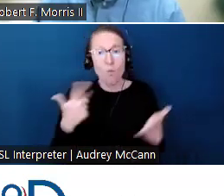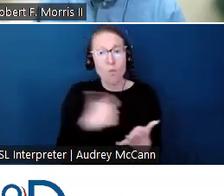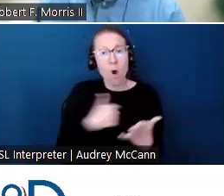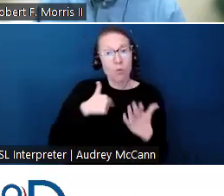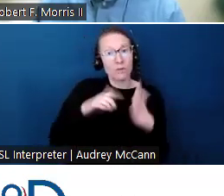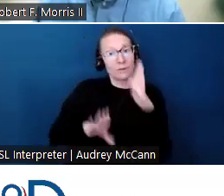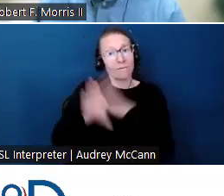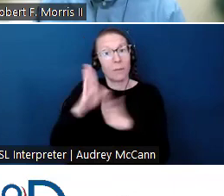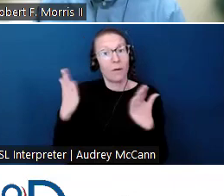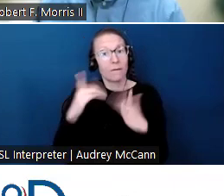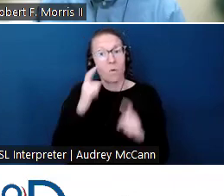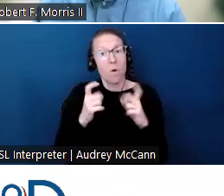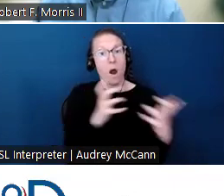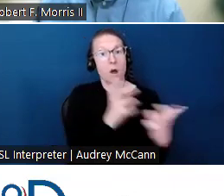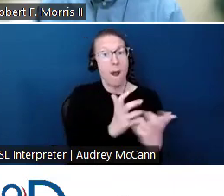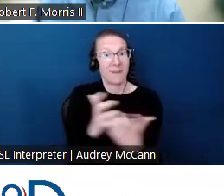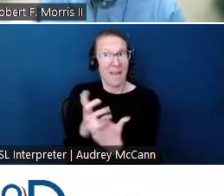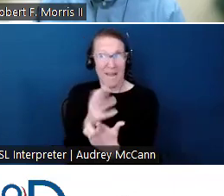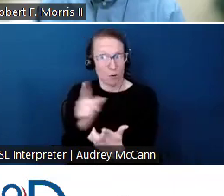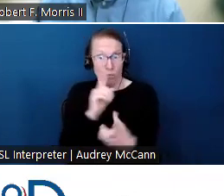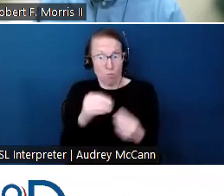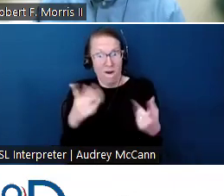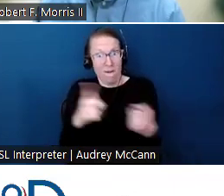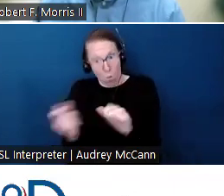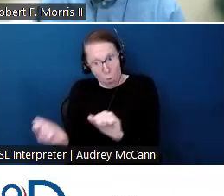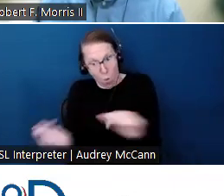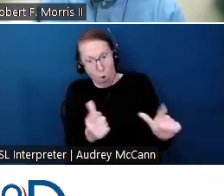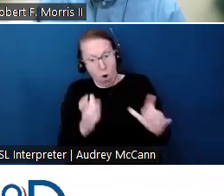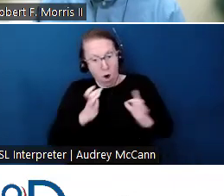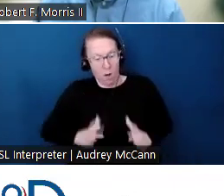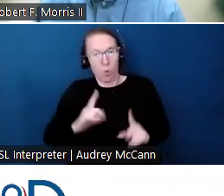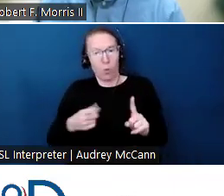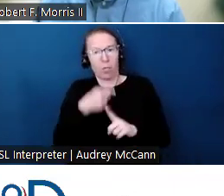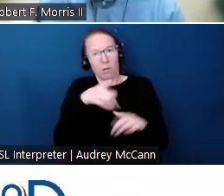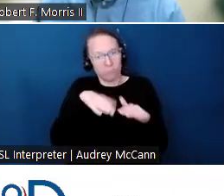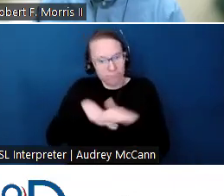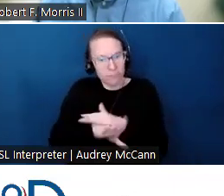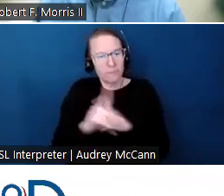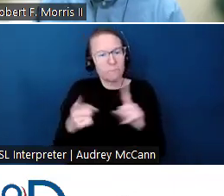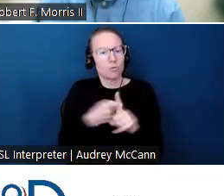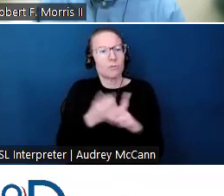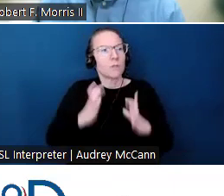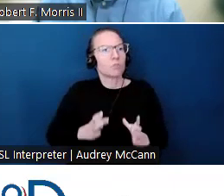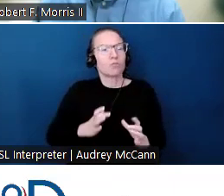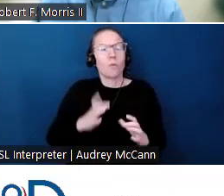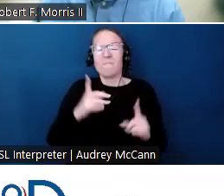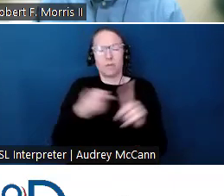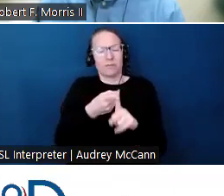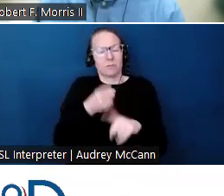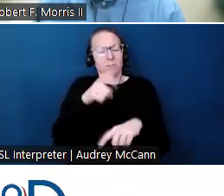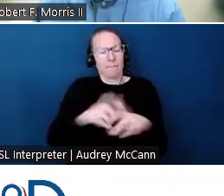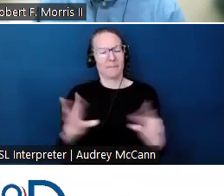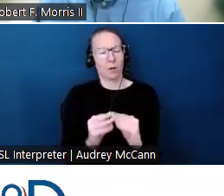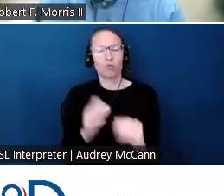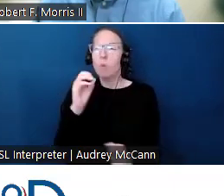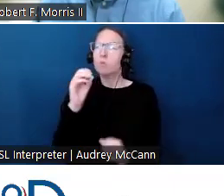form, and it's provided to every customer when they attend their first appointment here. So it's normalizing what that person needs,